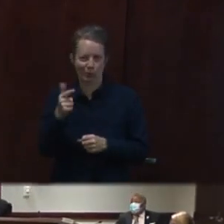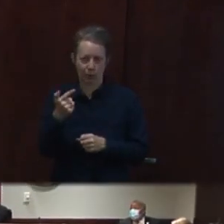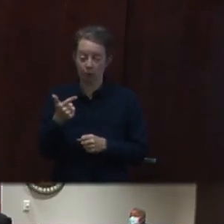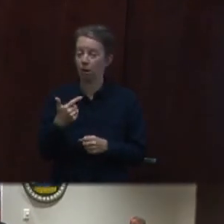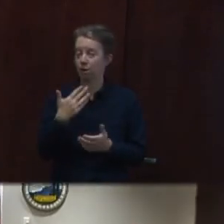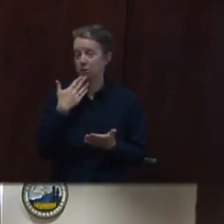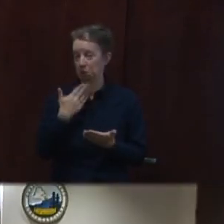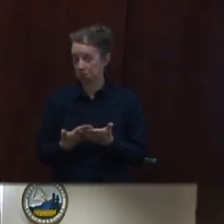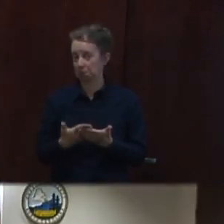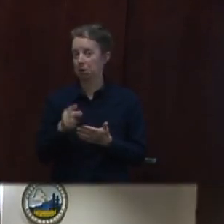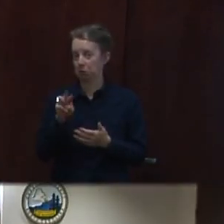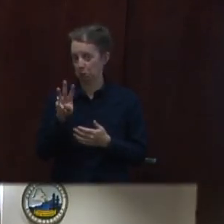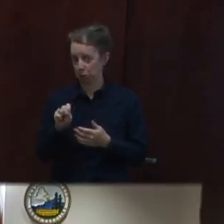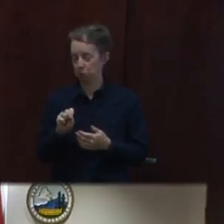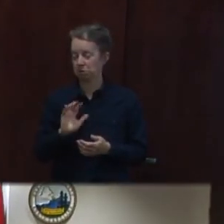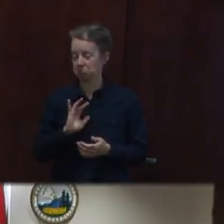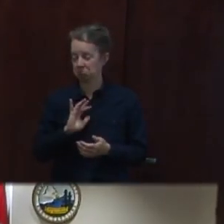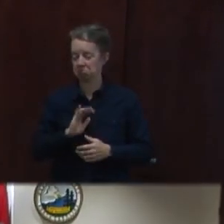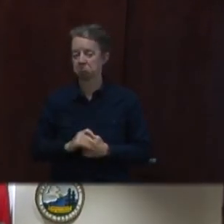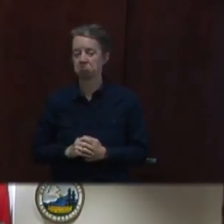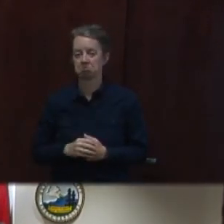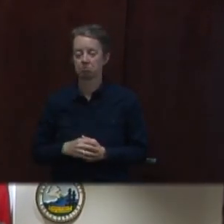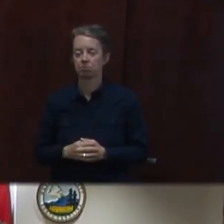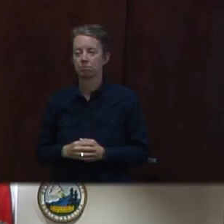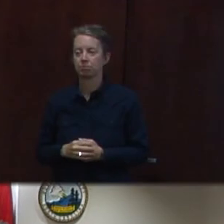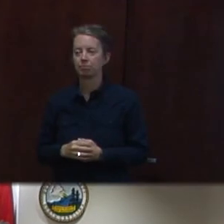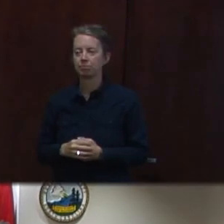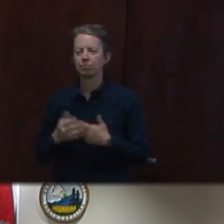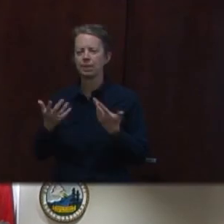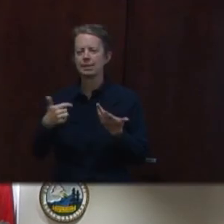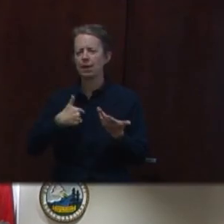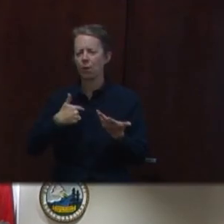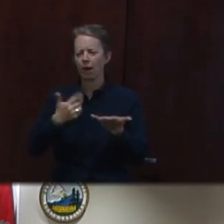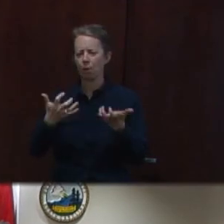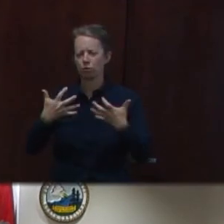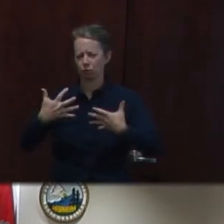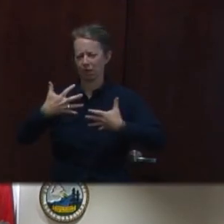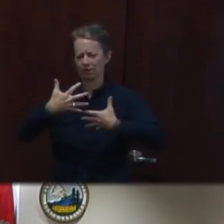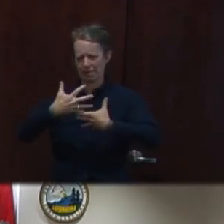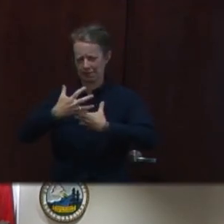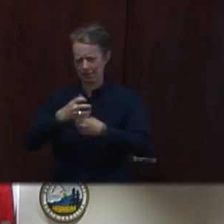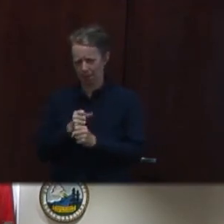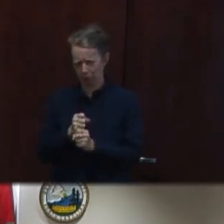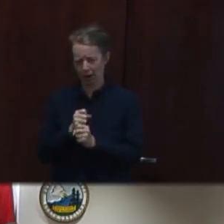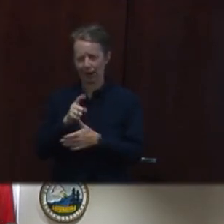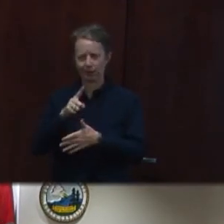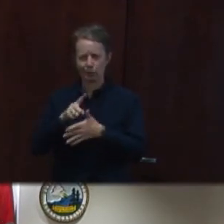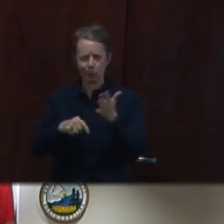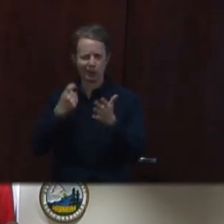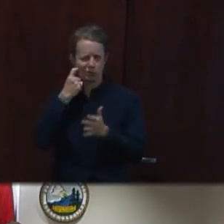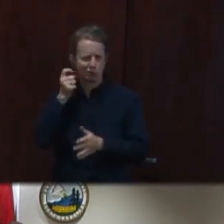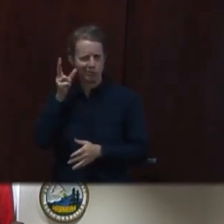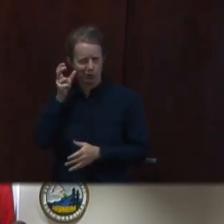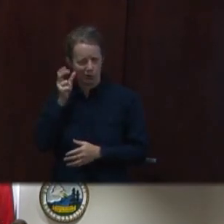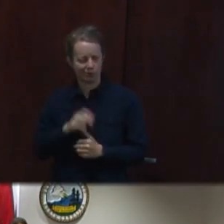great to hear. So just to maybe just kind of summarize what I'm hearing in terms of the process. So